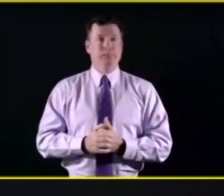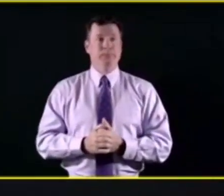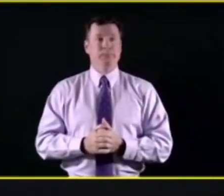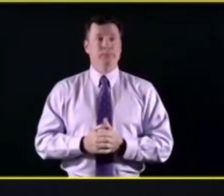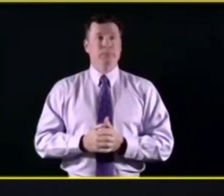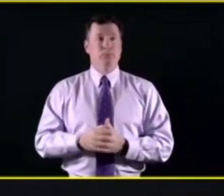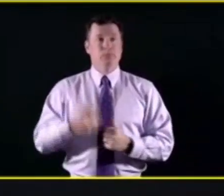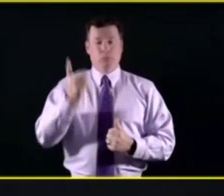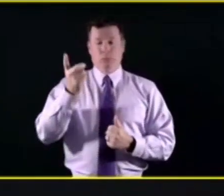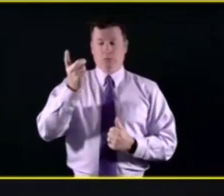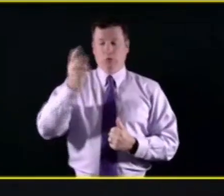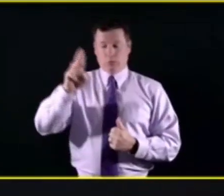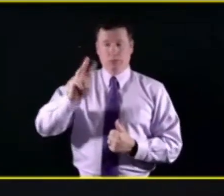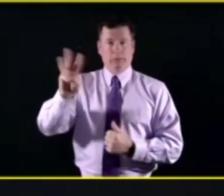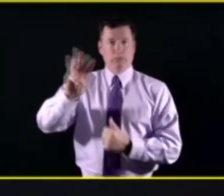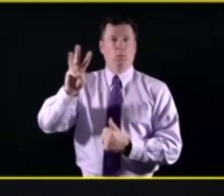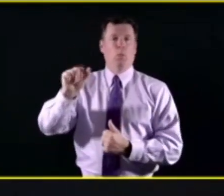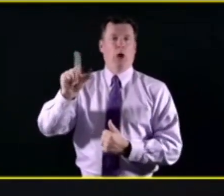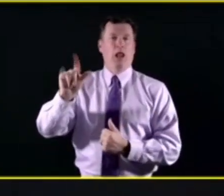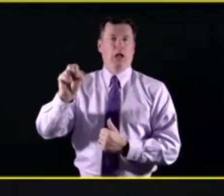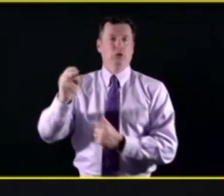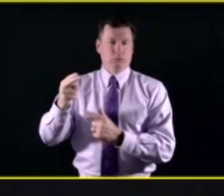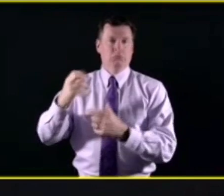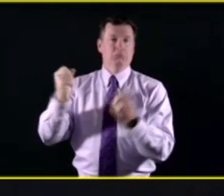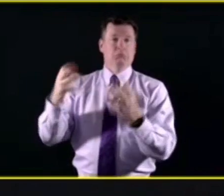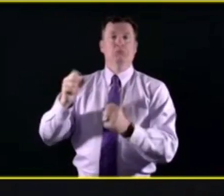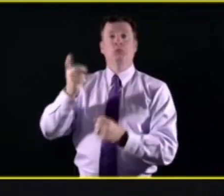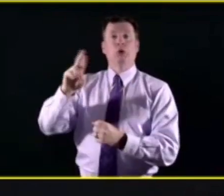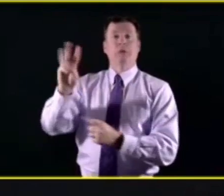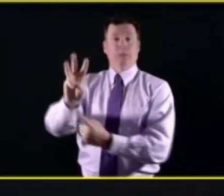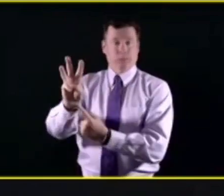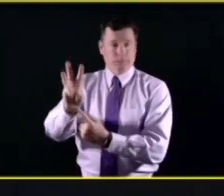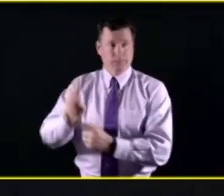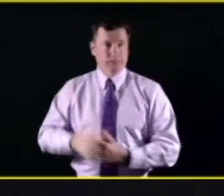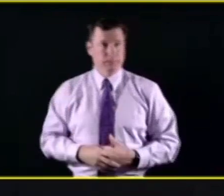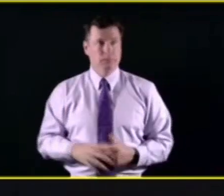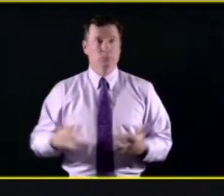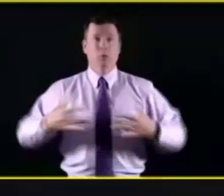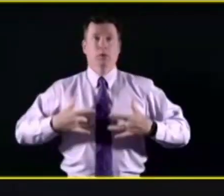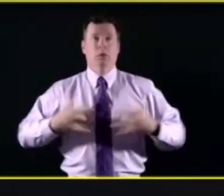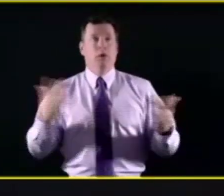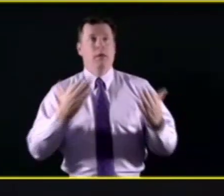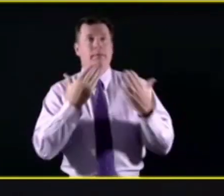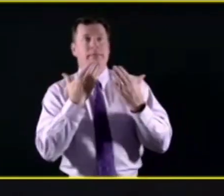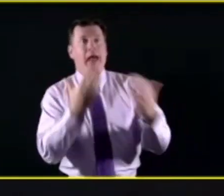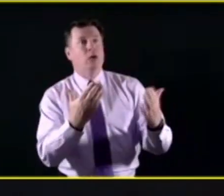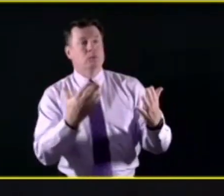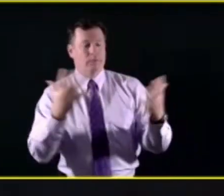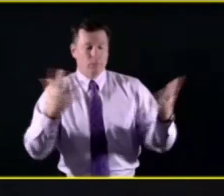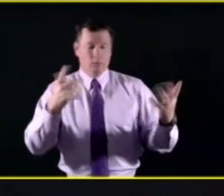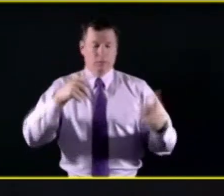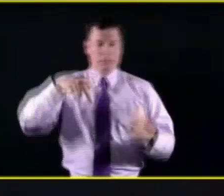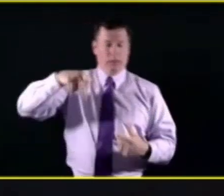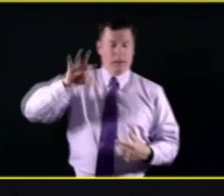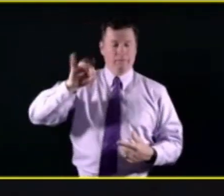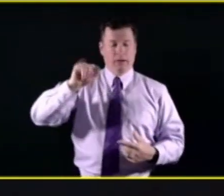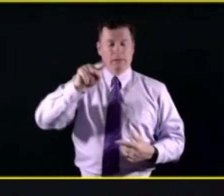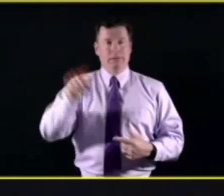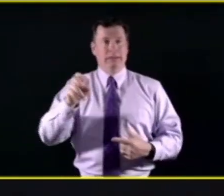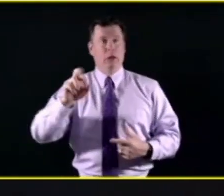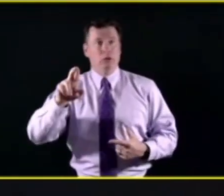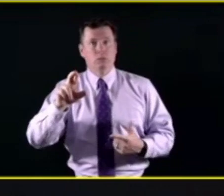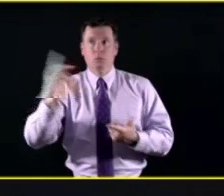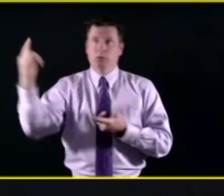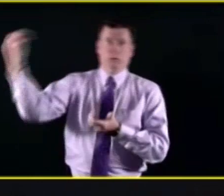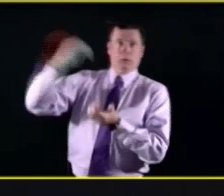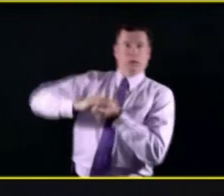by Pfizer and the German BioNTech company. This is a messenger RNA vaccine. We're going to be